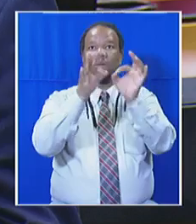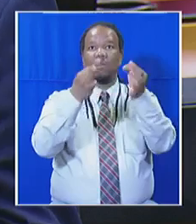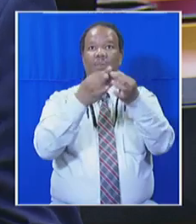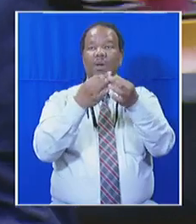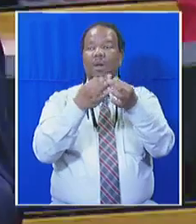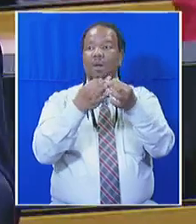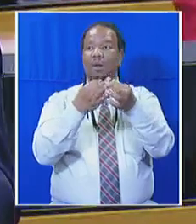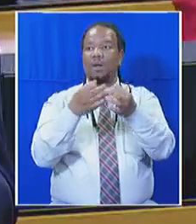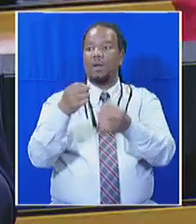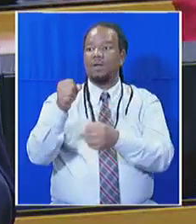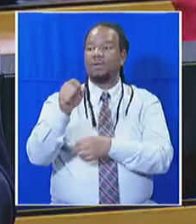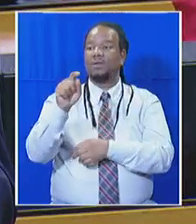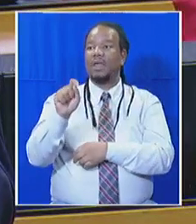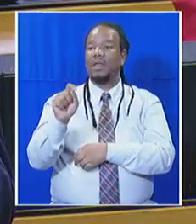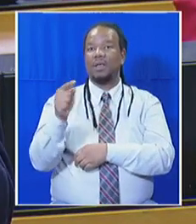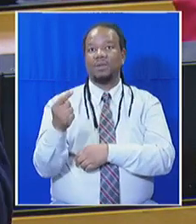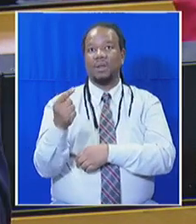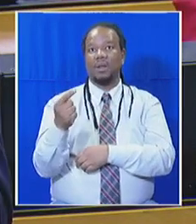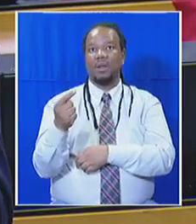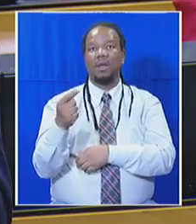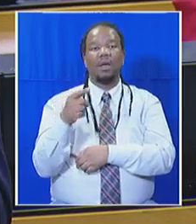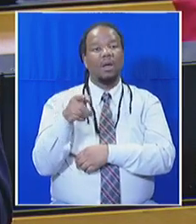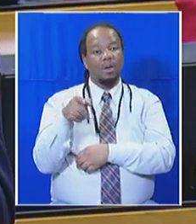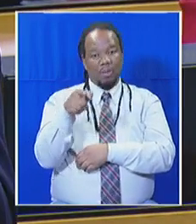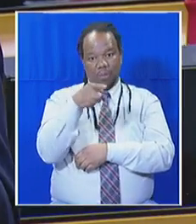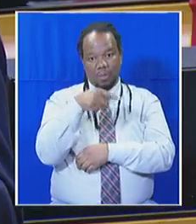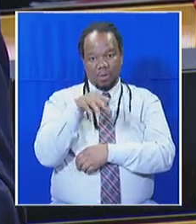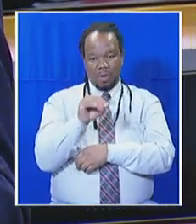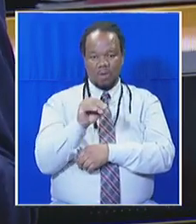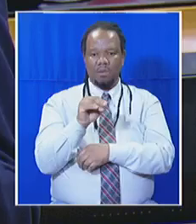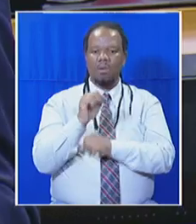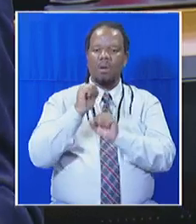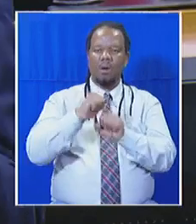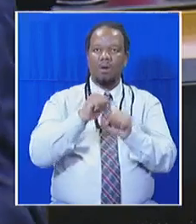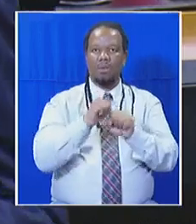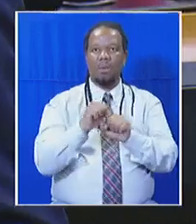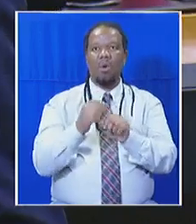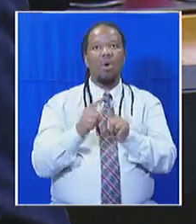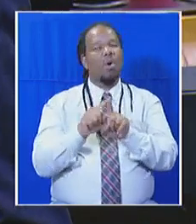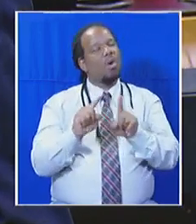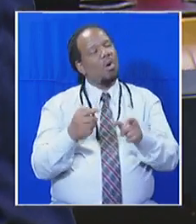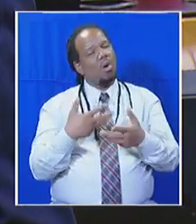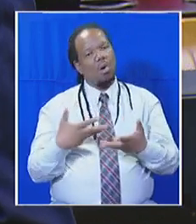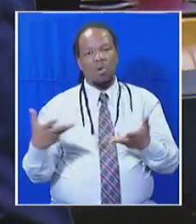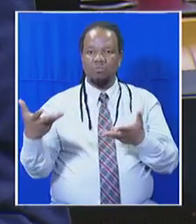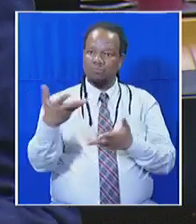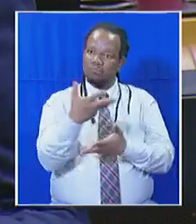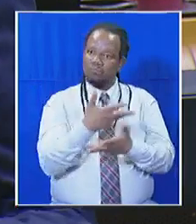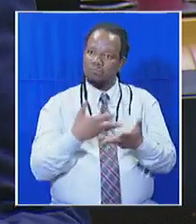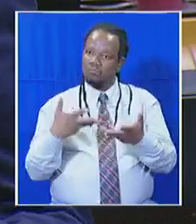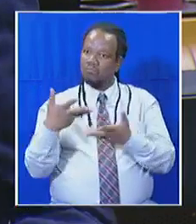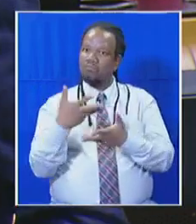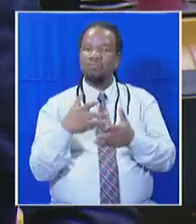was actually an agreement or a common condemnation on